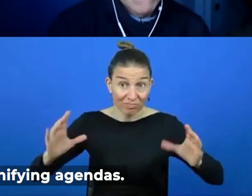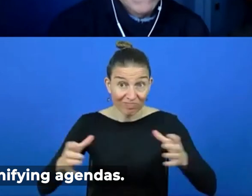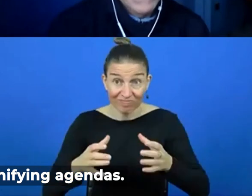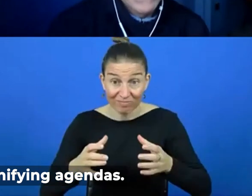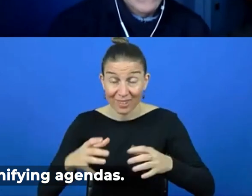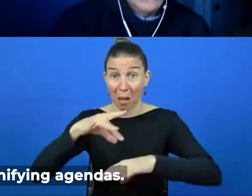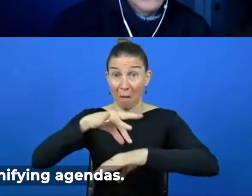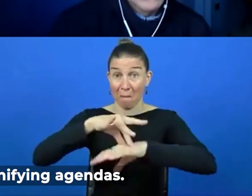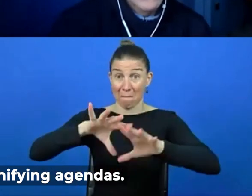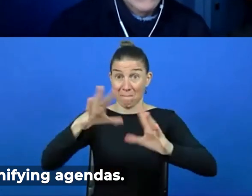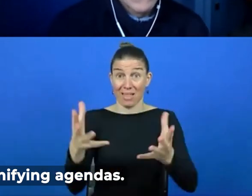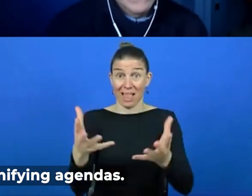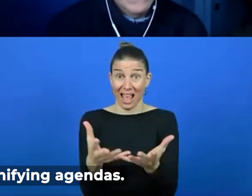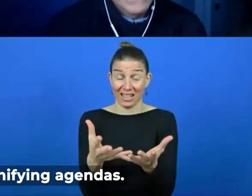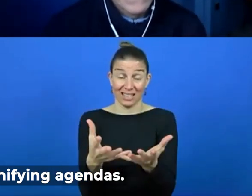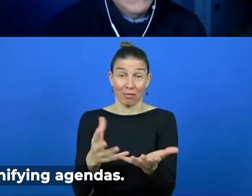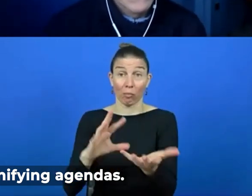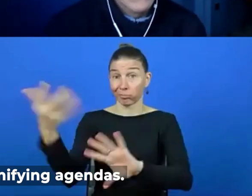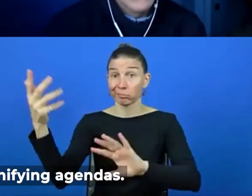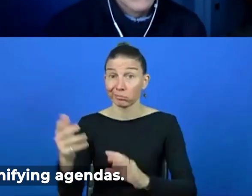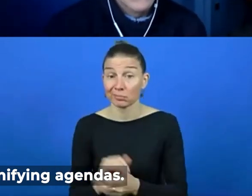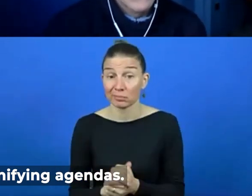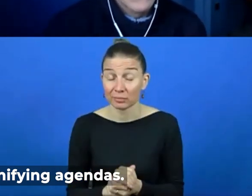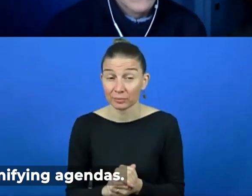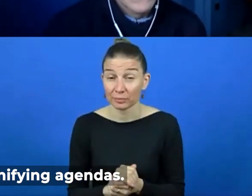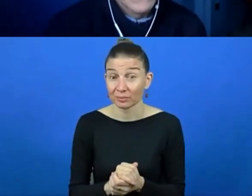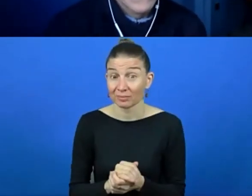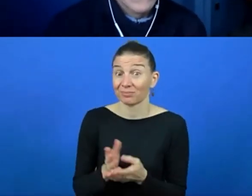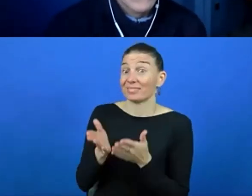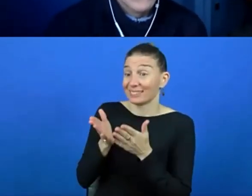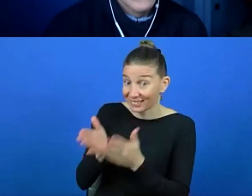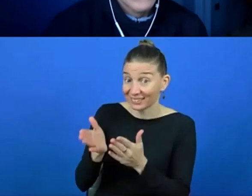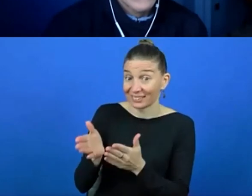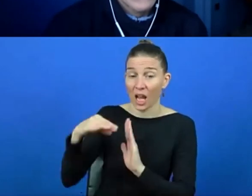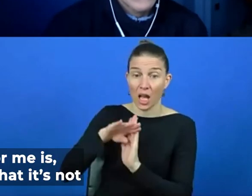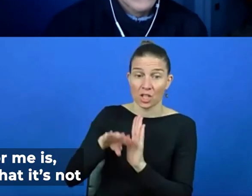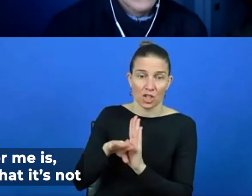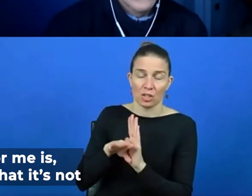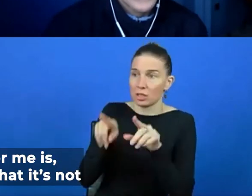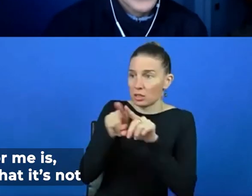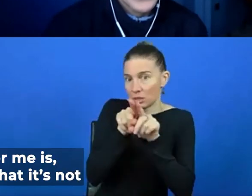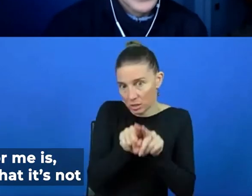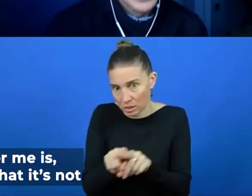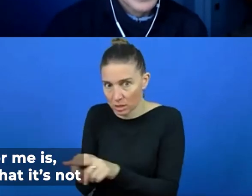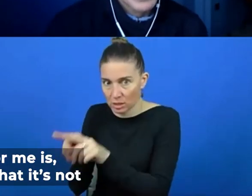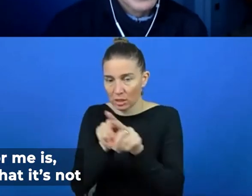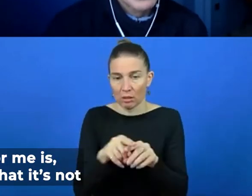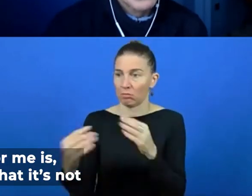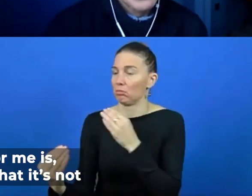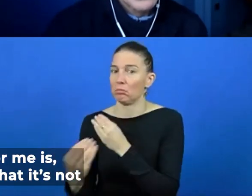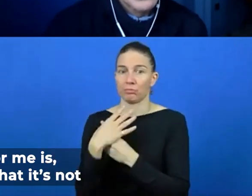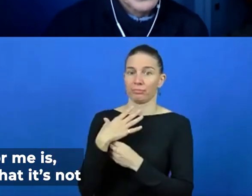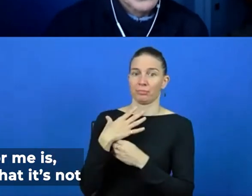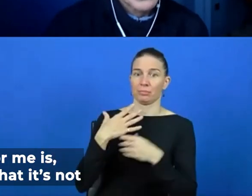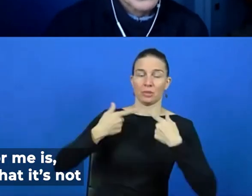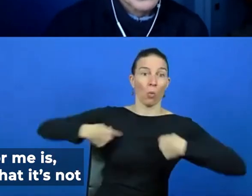me, those are unifying agendas. And one test for me